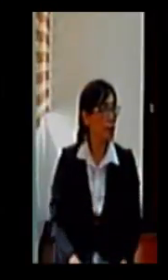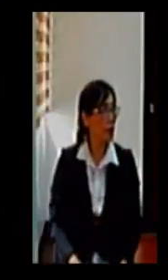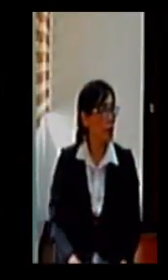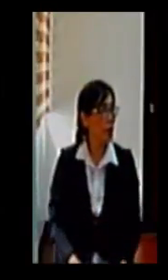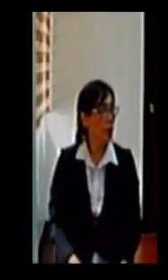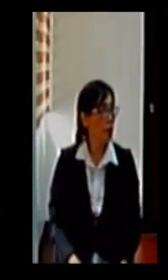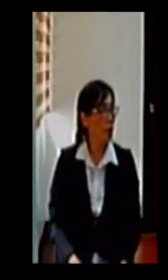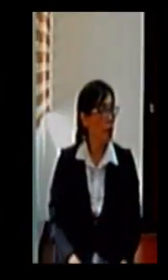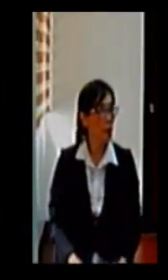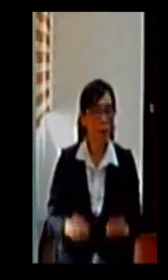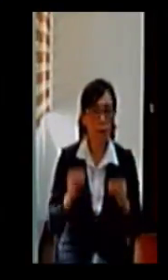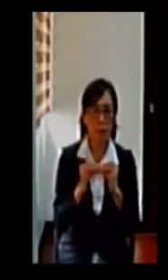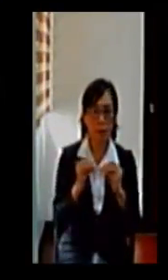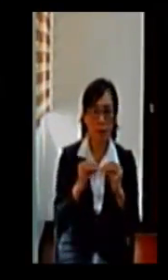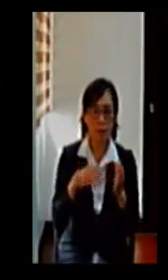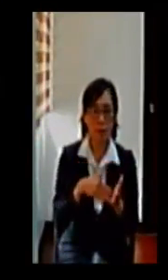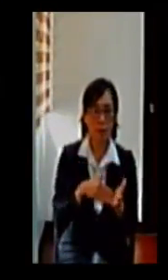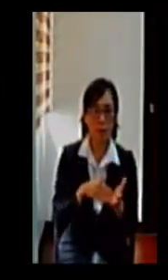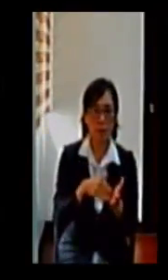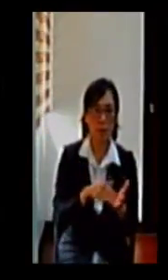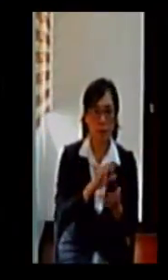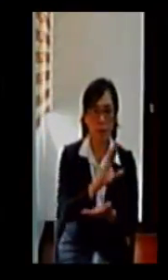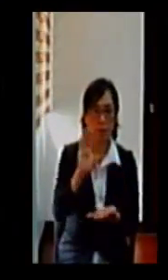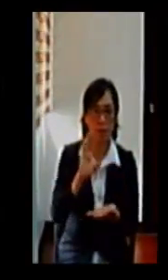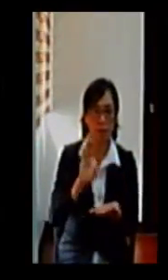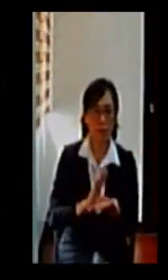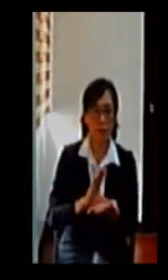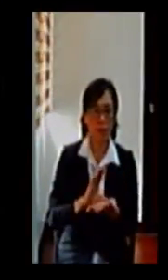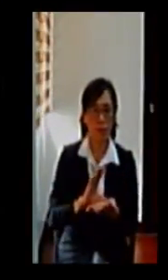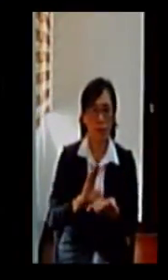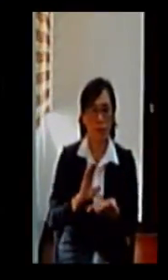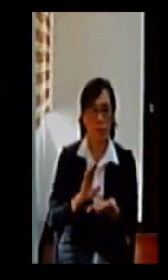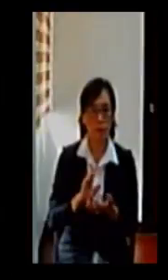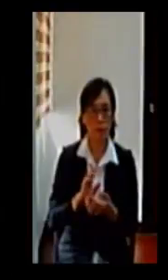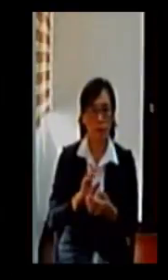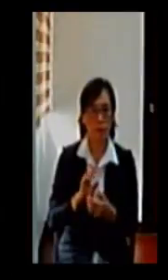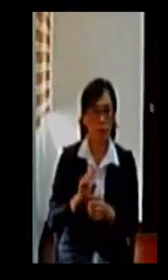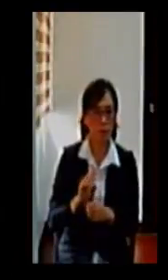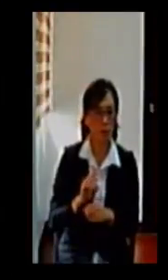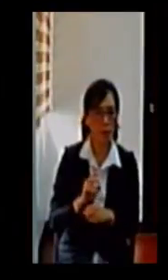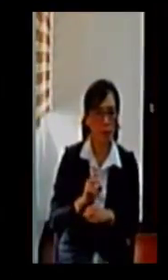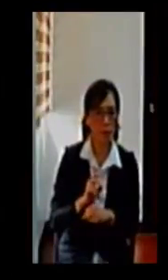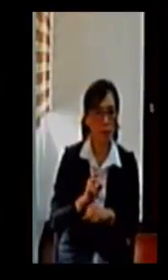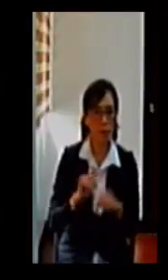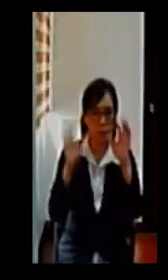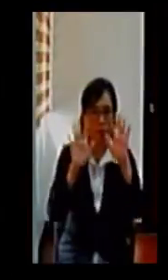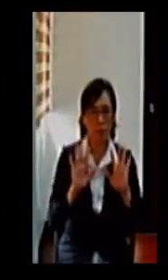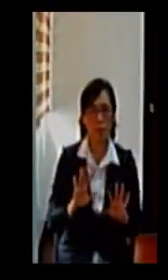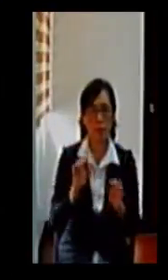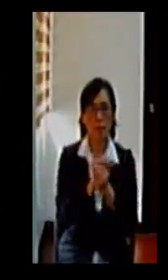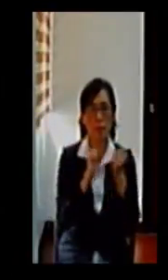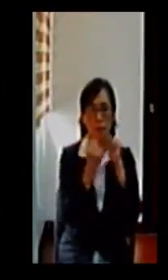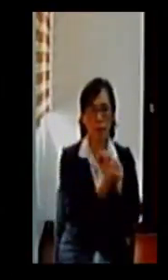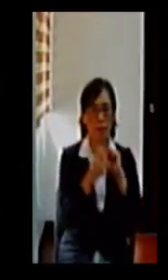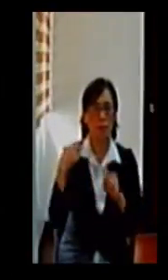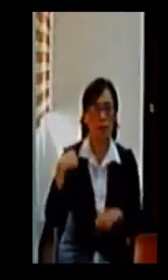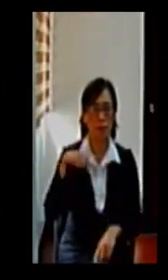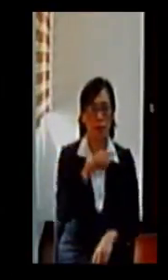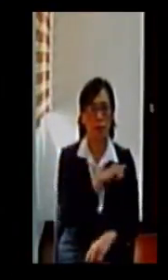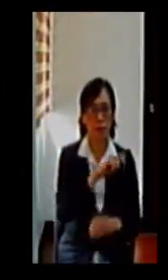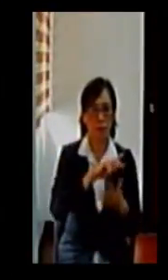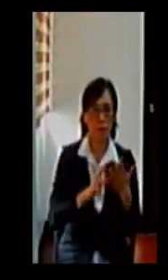But the more vulnerable sectors of the ill effects of climate change are not us. It's are